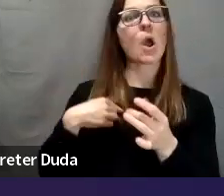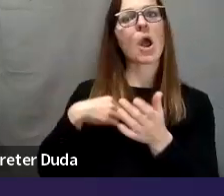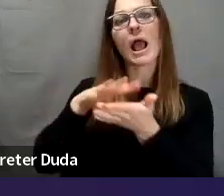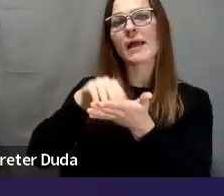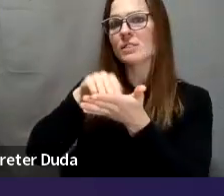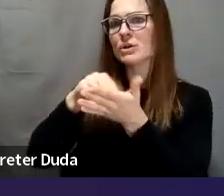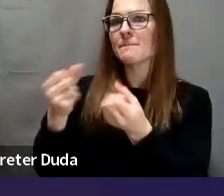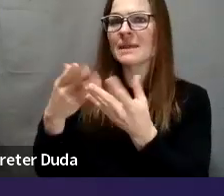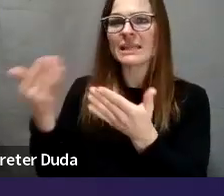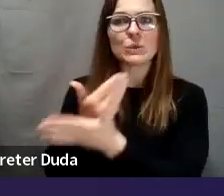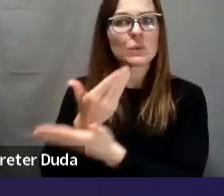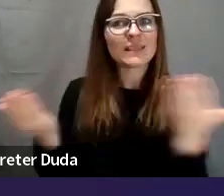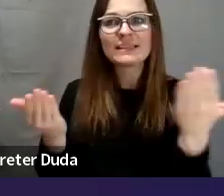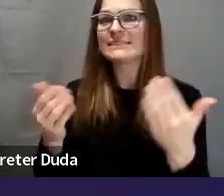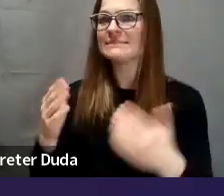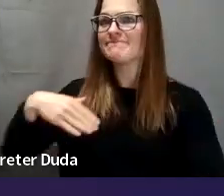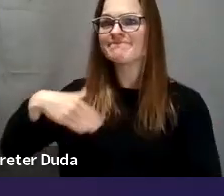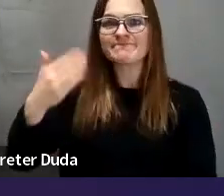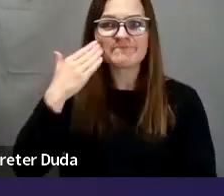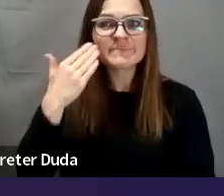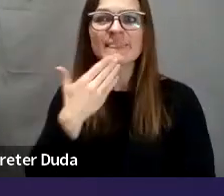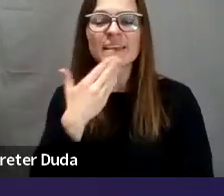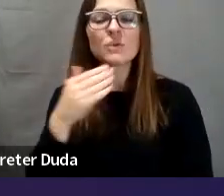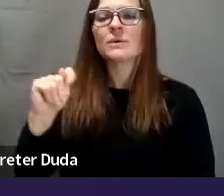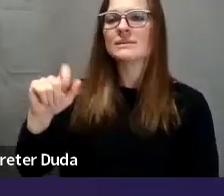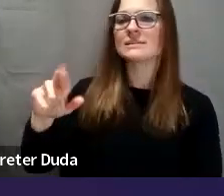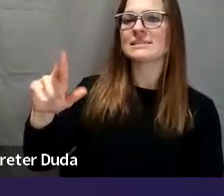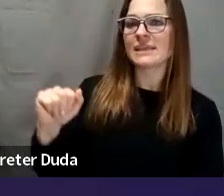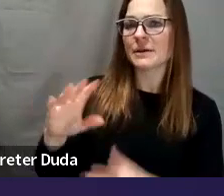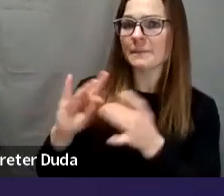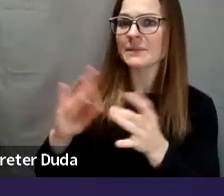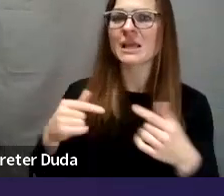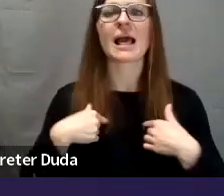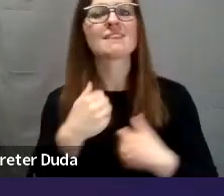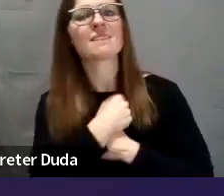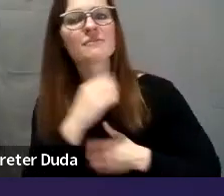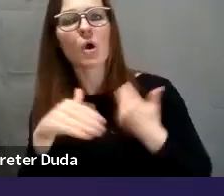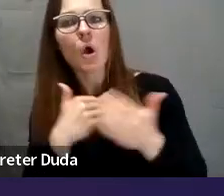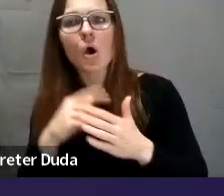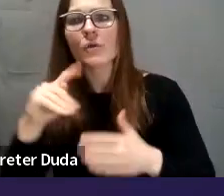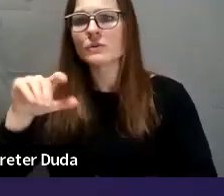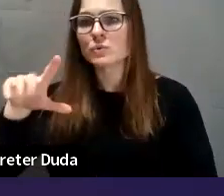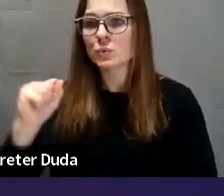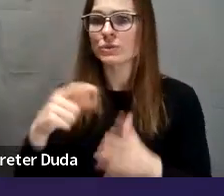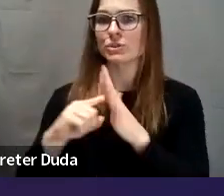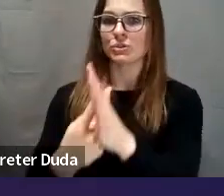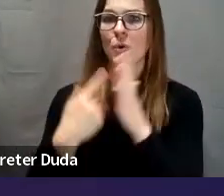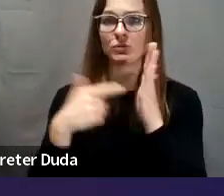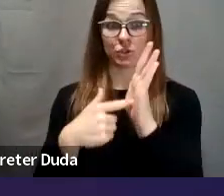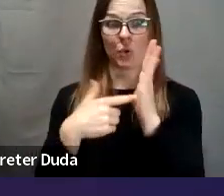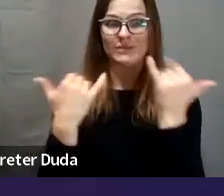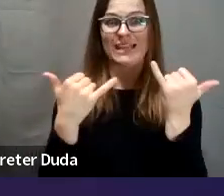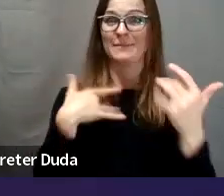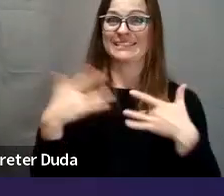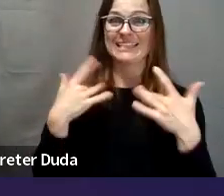was not aware of. Thank you. And Tara says, I loved all the tools shown today, and I'm excited to start our garden club.